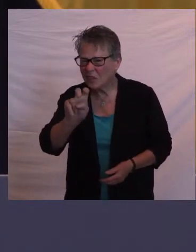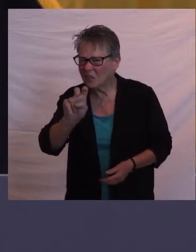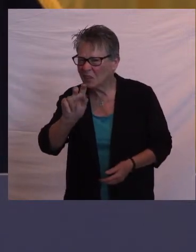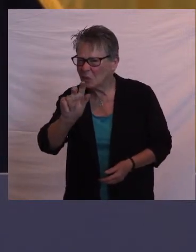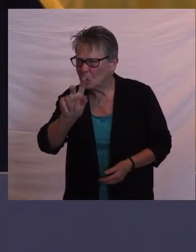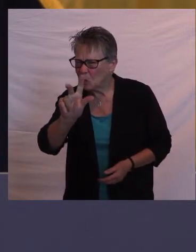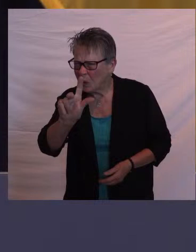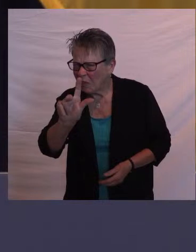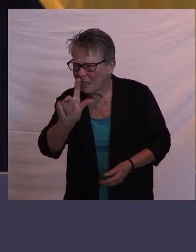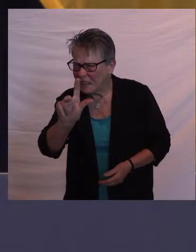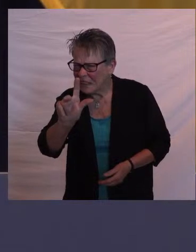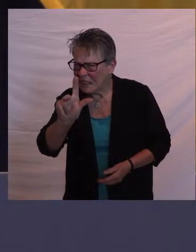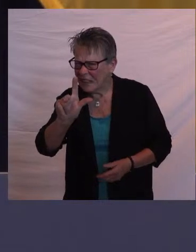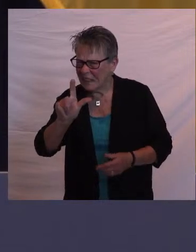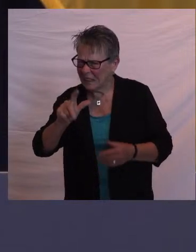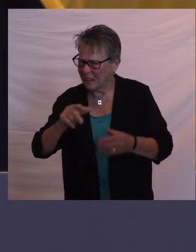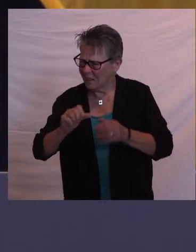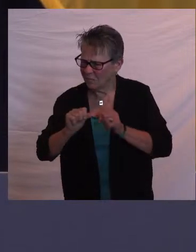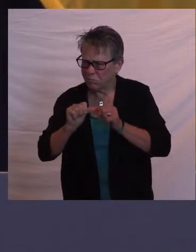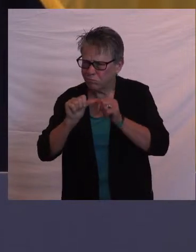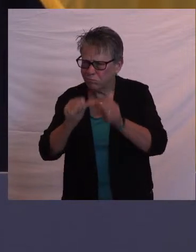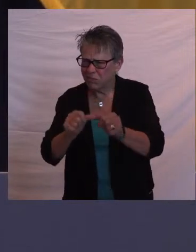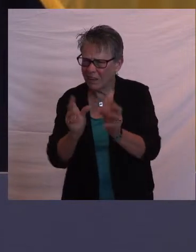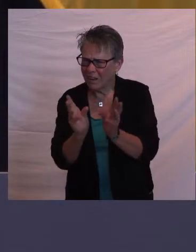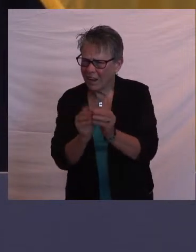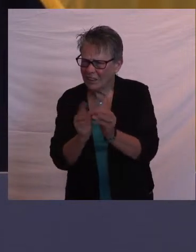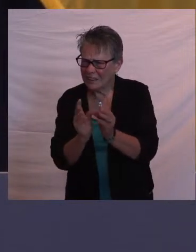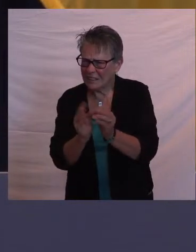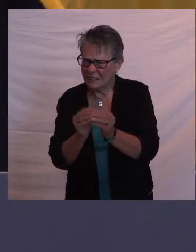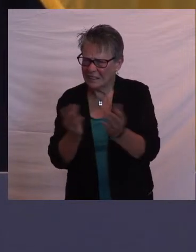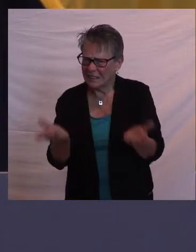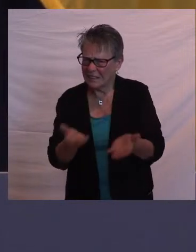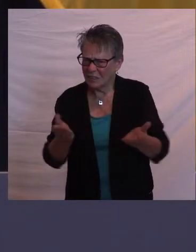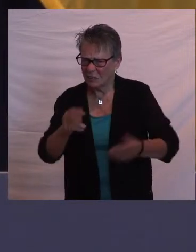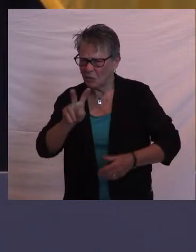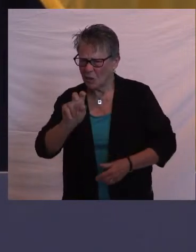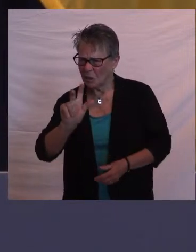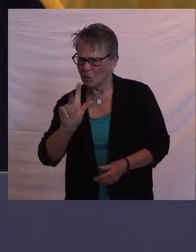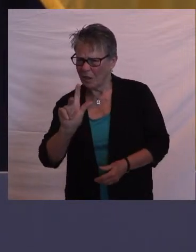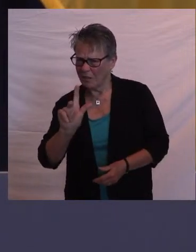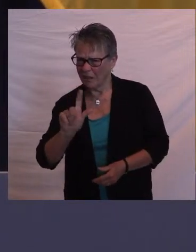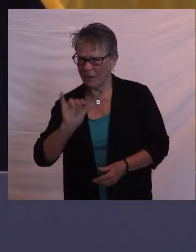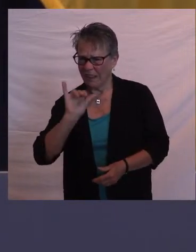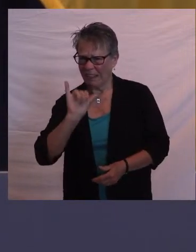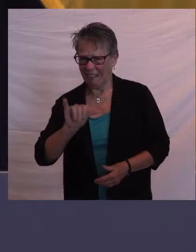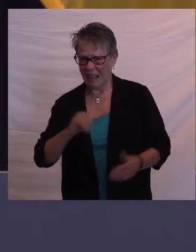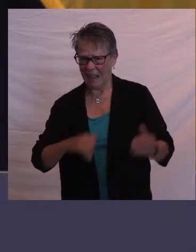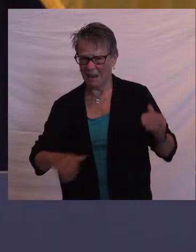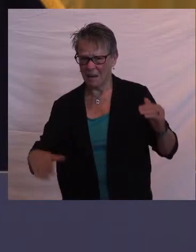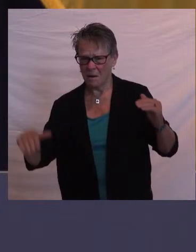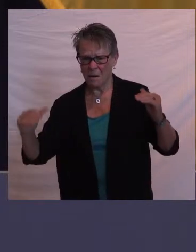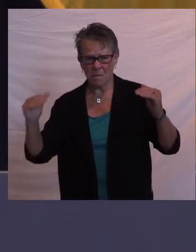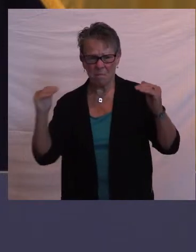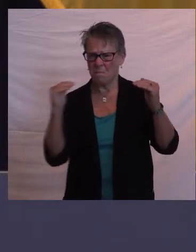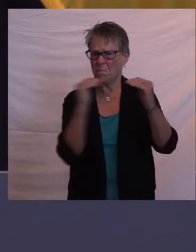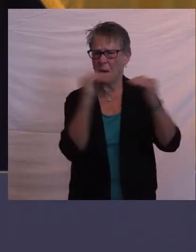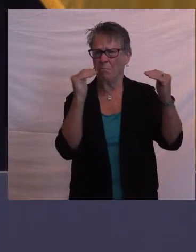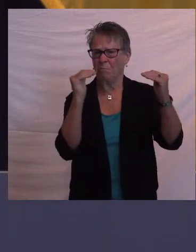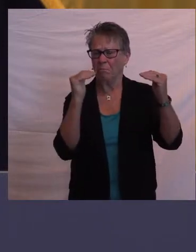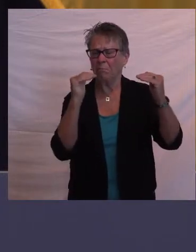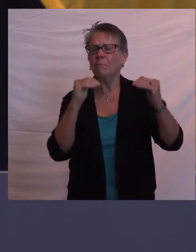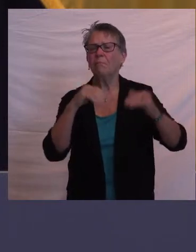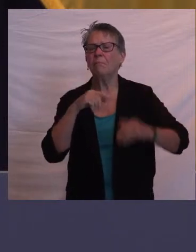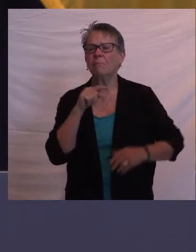total number, Pat, I hope you're paying attention, of at-bats that Joe DiMaggio had during his 56-game hitting streak 80 years